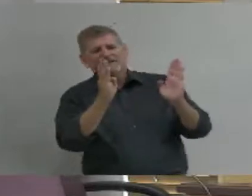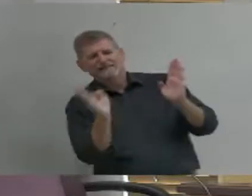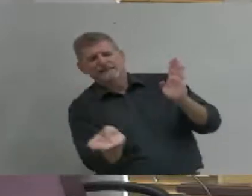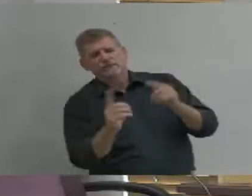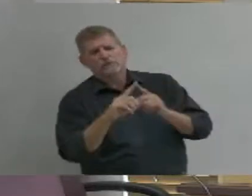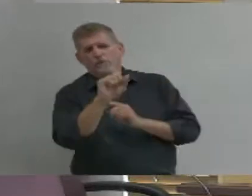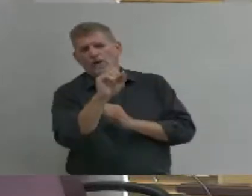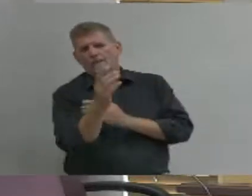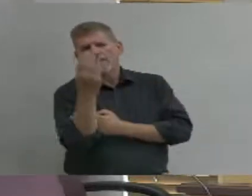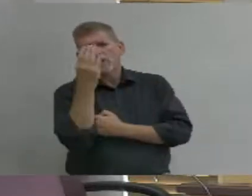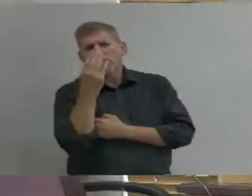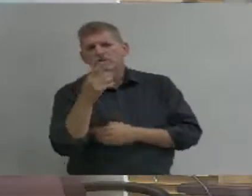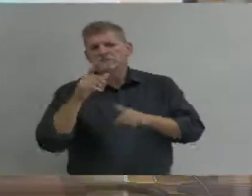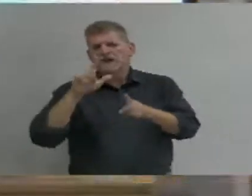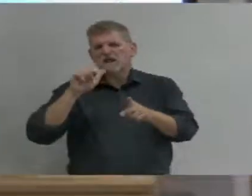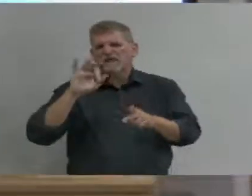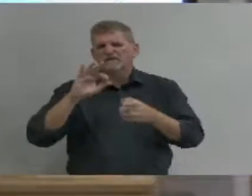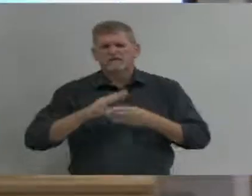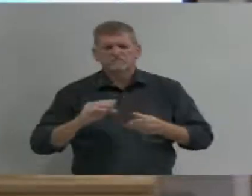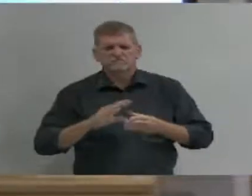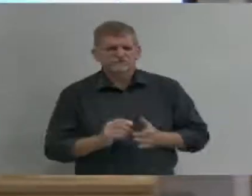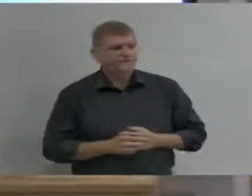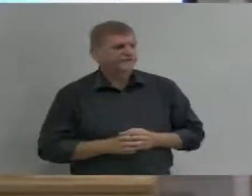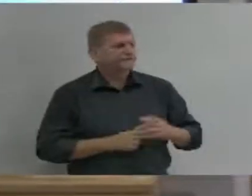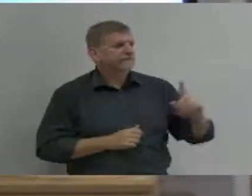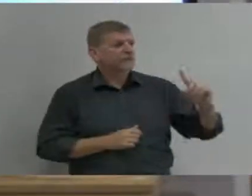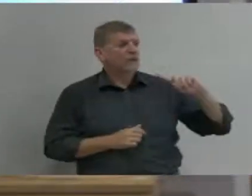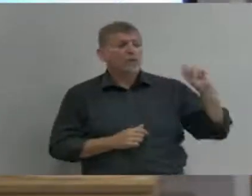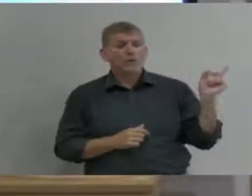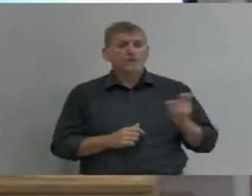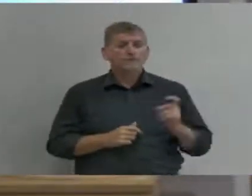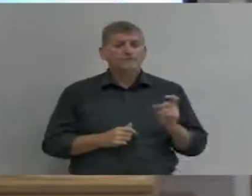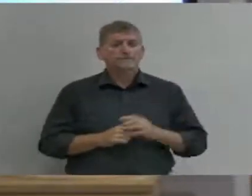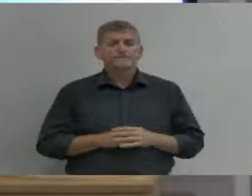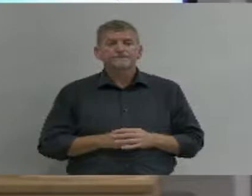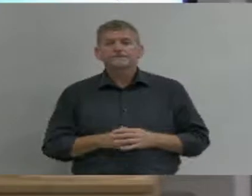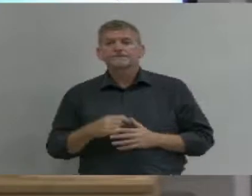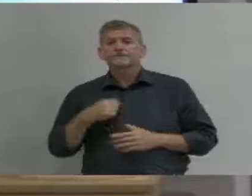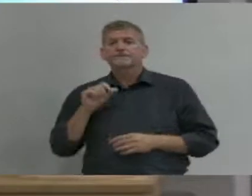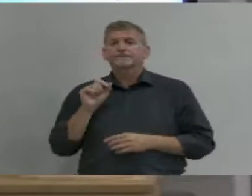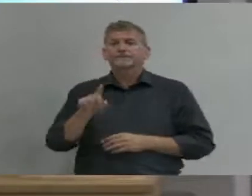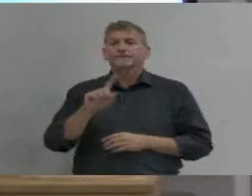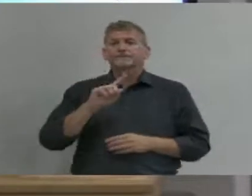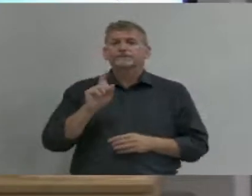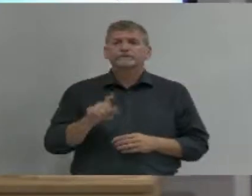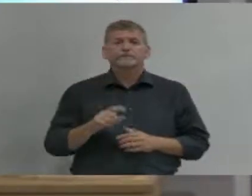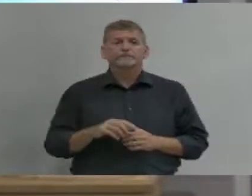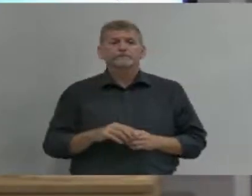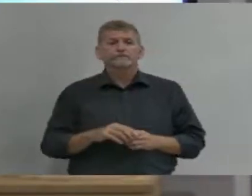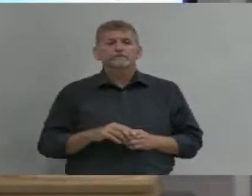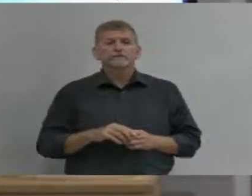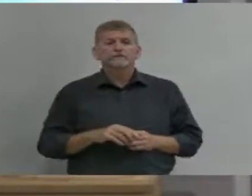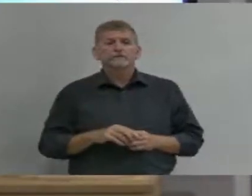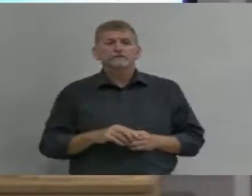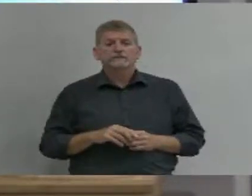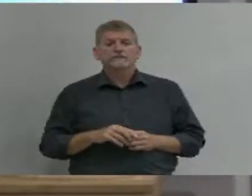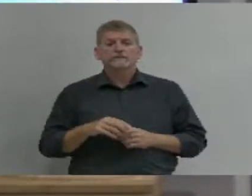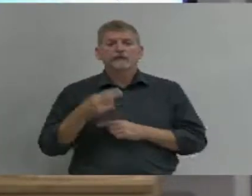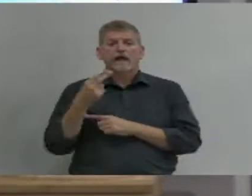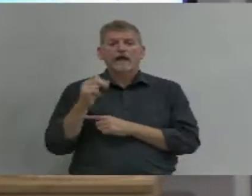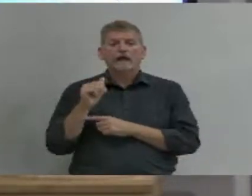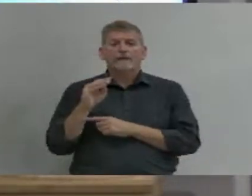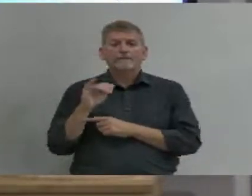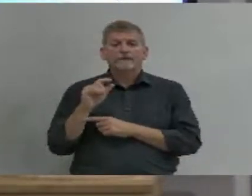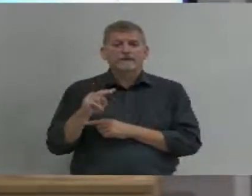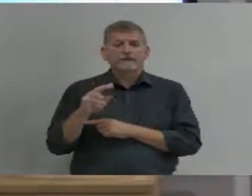This is kind of a question for Dr. Ramirez and Dr. Adler. So if a Purdue student is from Hamilton County and lives there like when